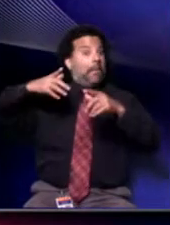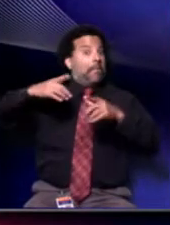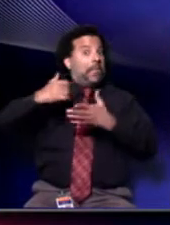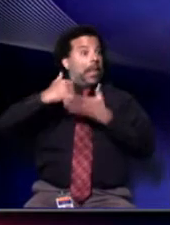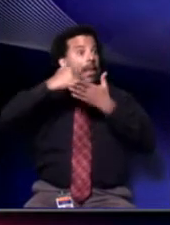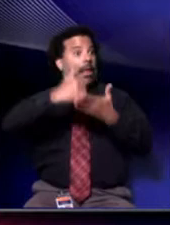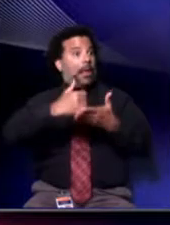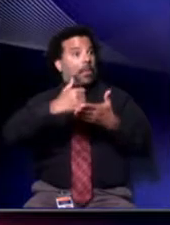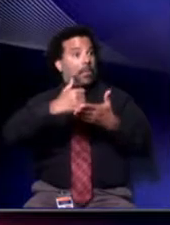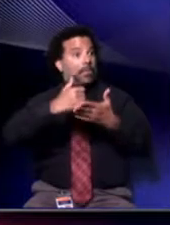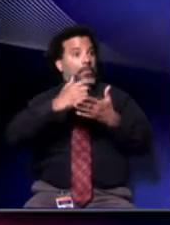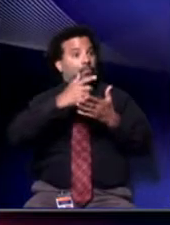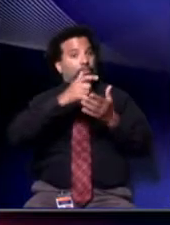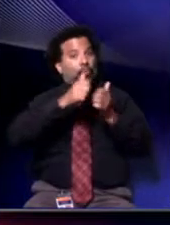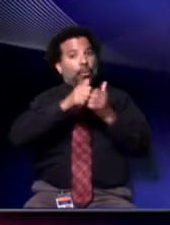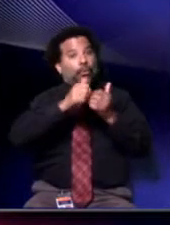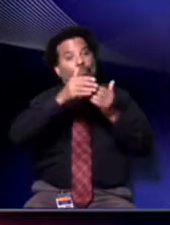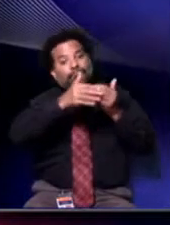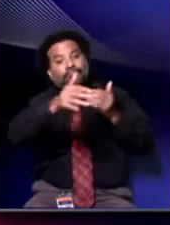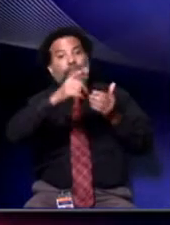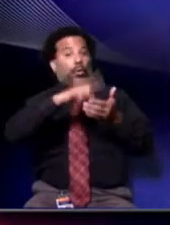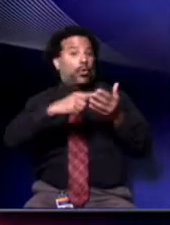met, perhaps.